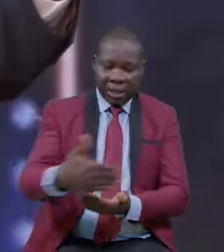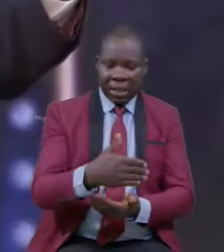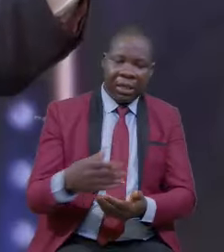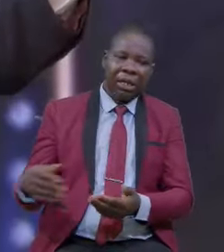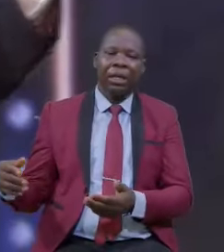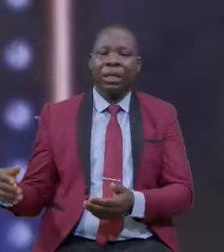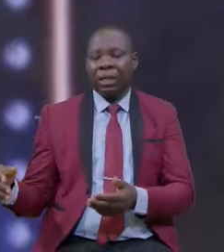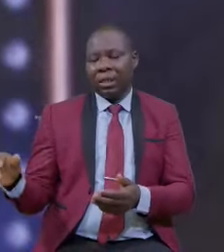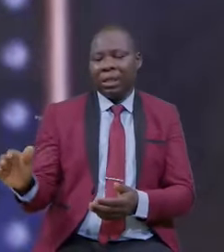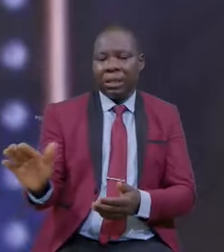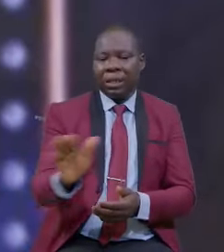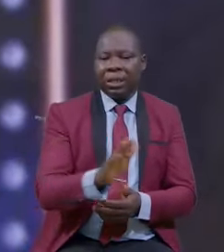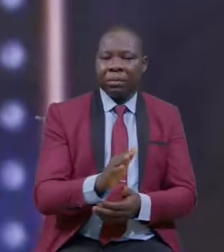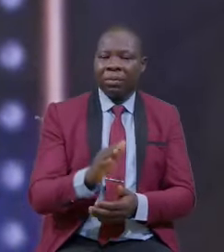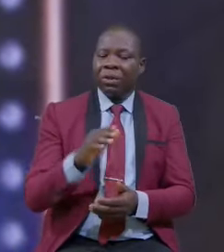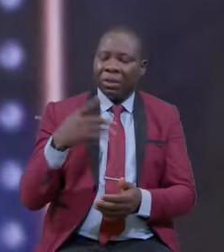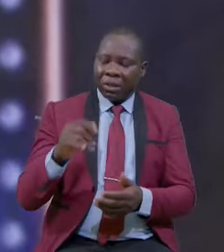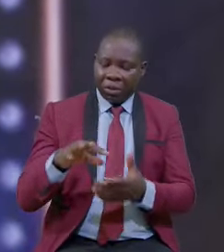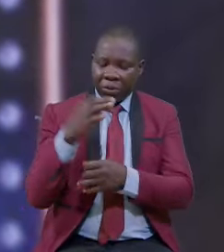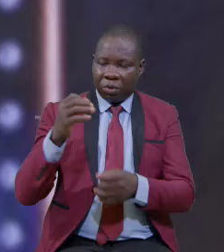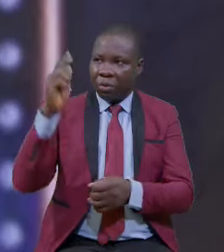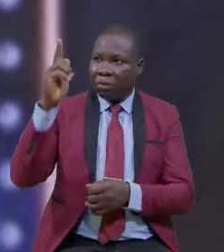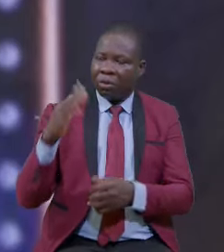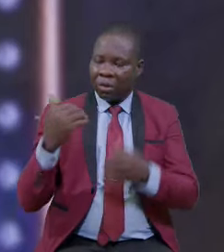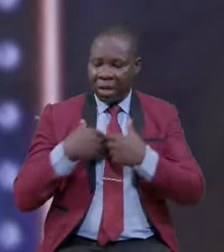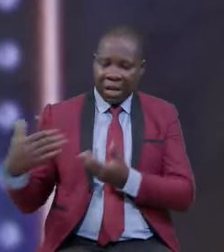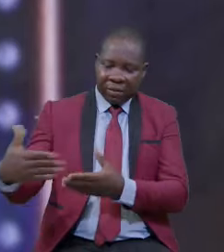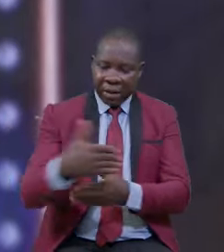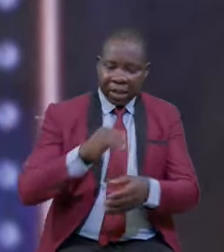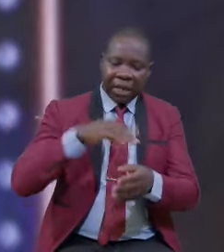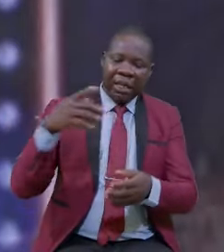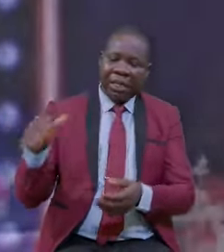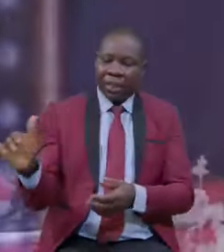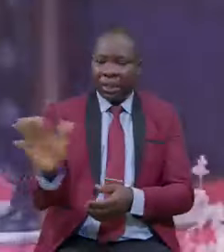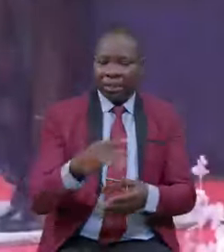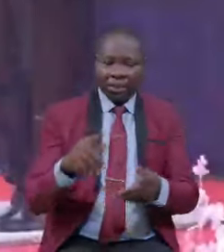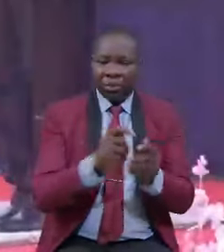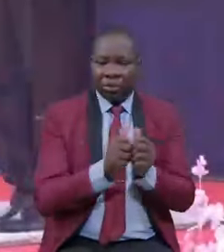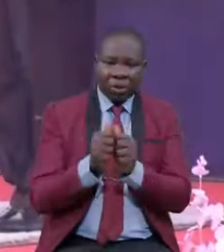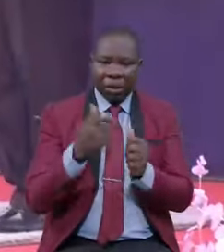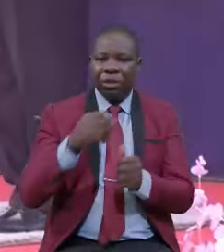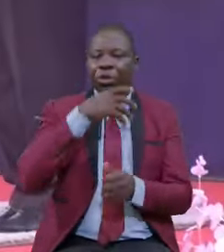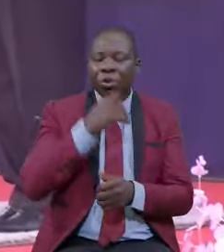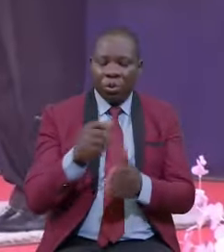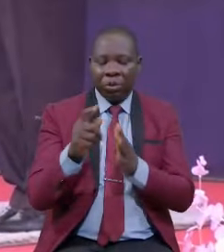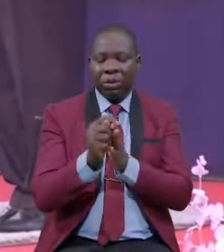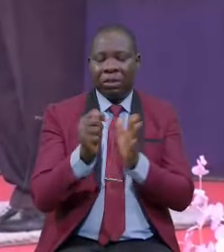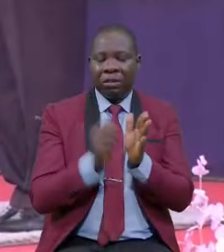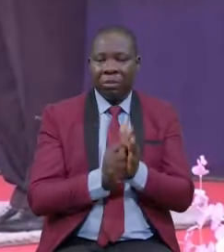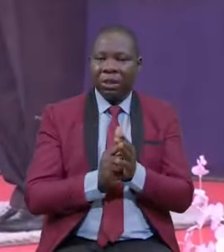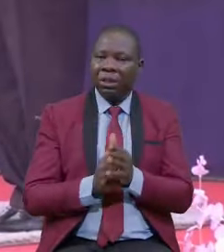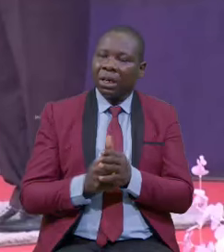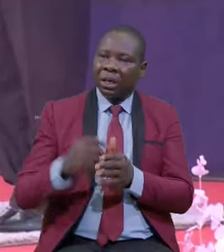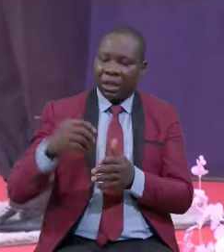Testament, New Testament, the Spirit of God gathered them together. The historical part, the